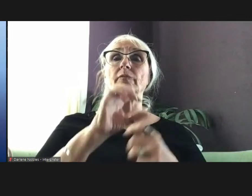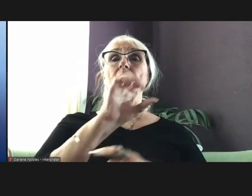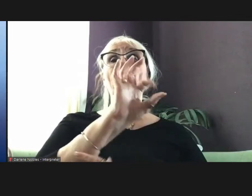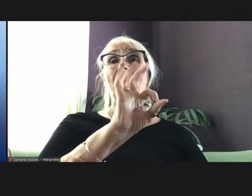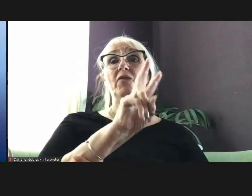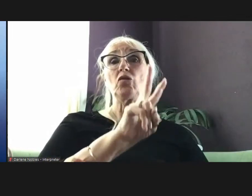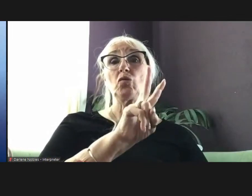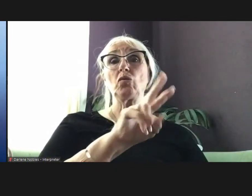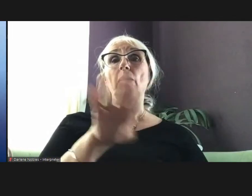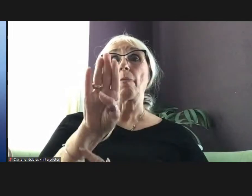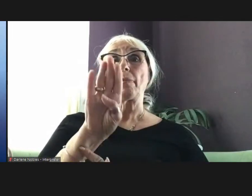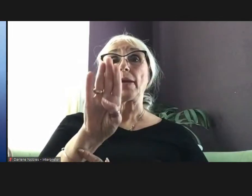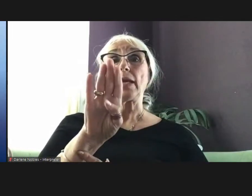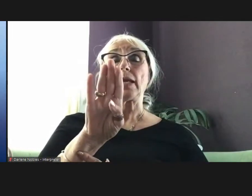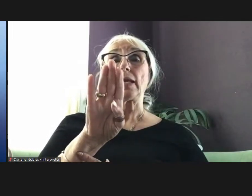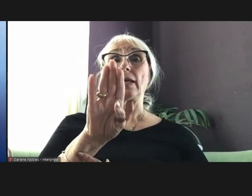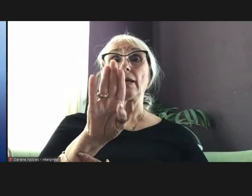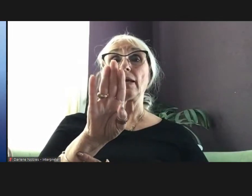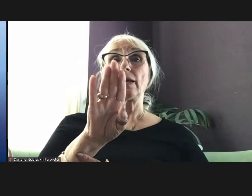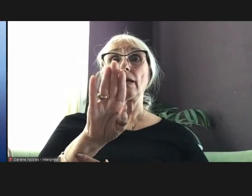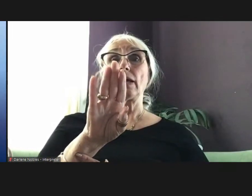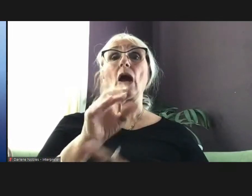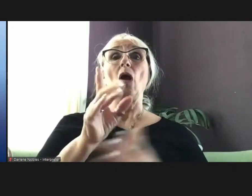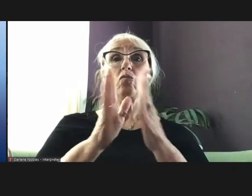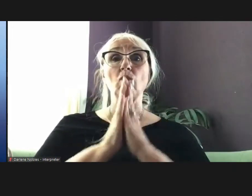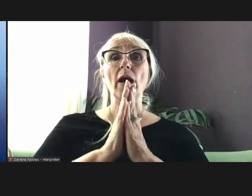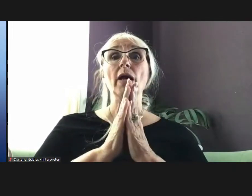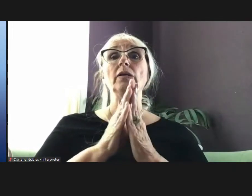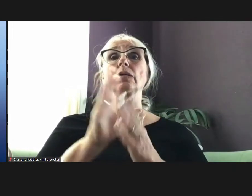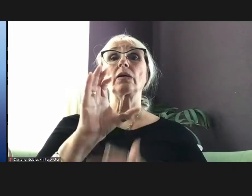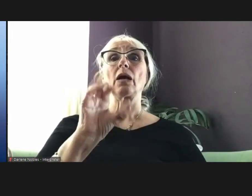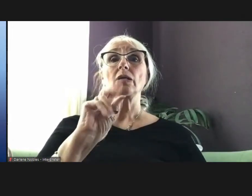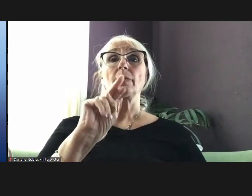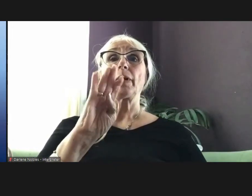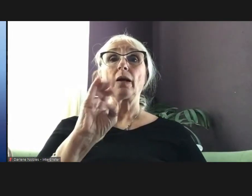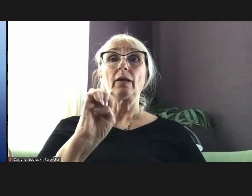F2B, this is a request by Constable Precinct 4.